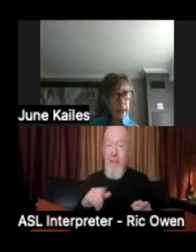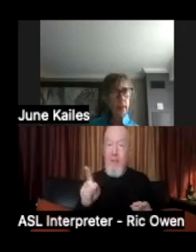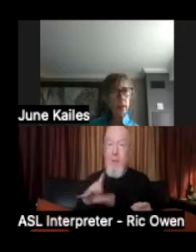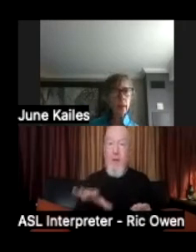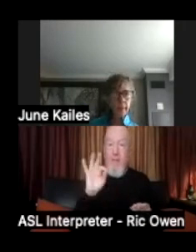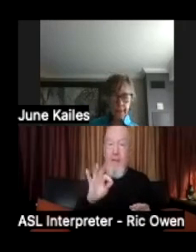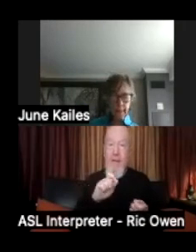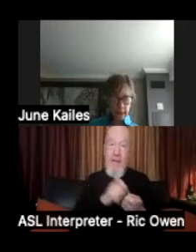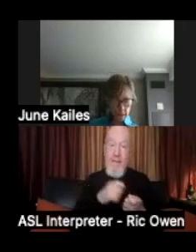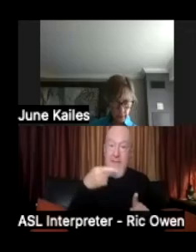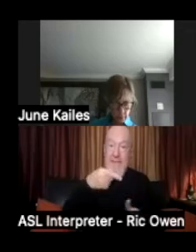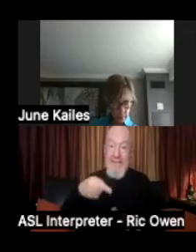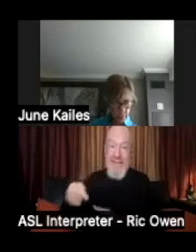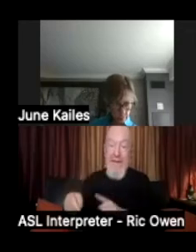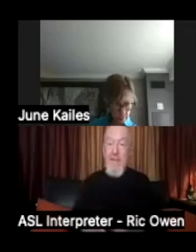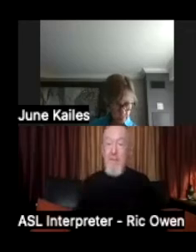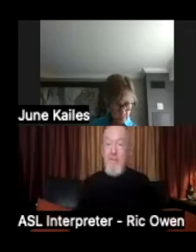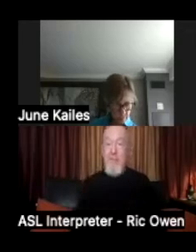the real details.